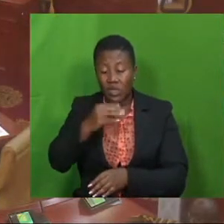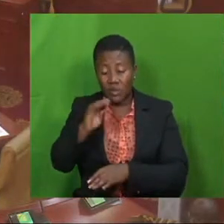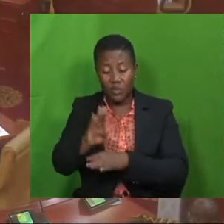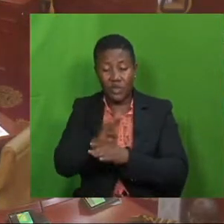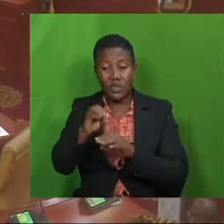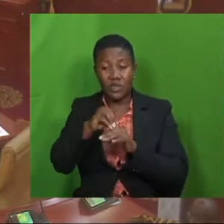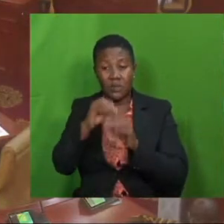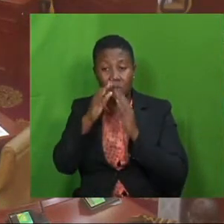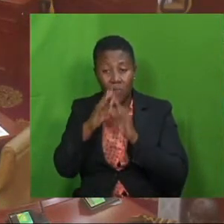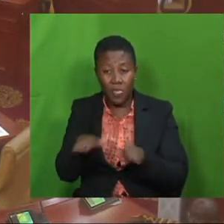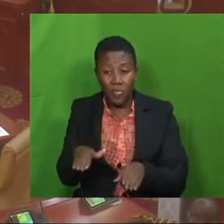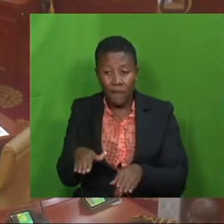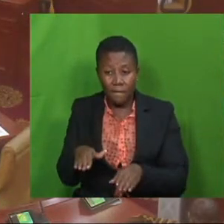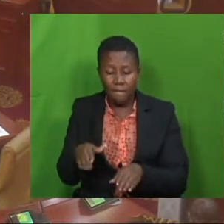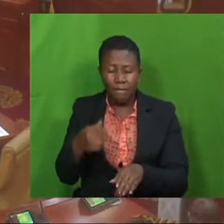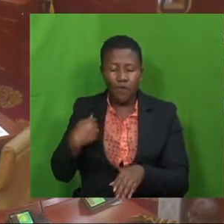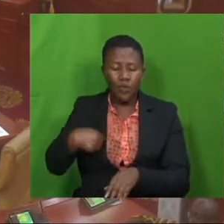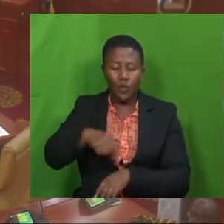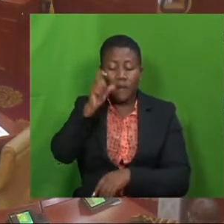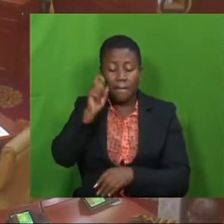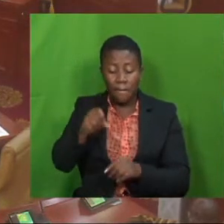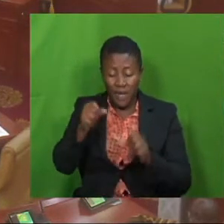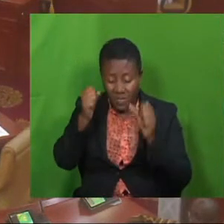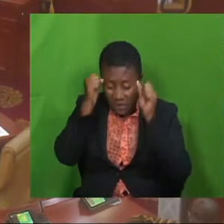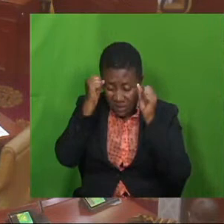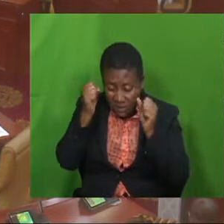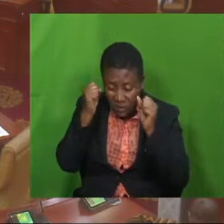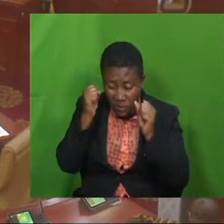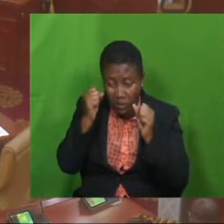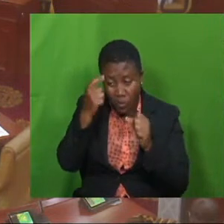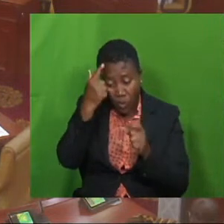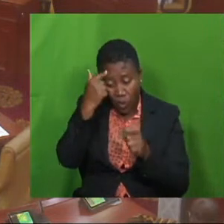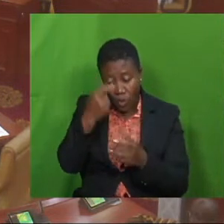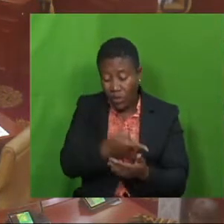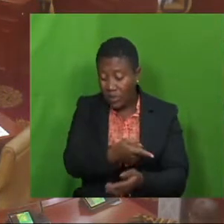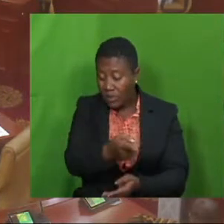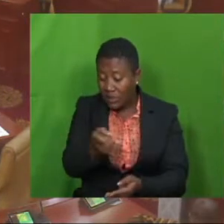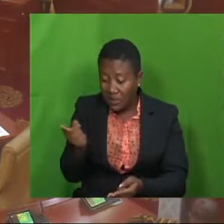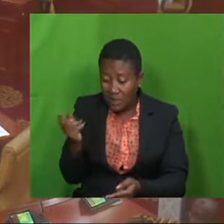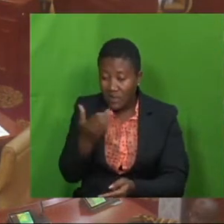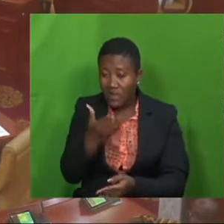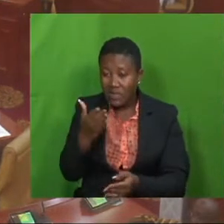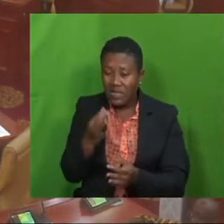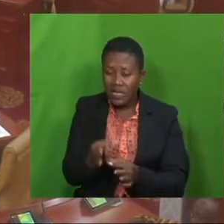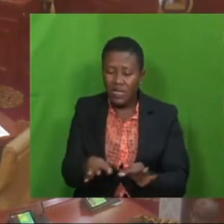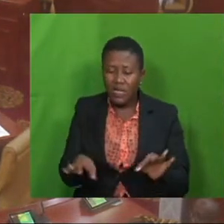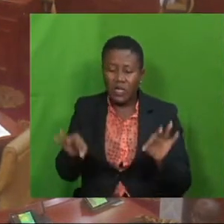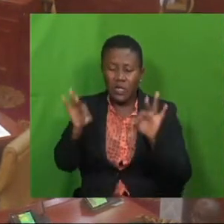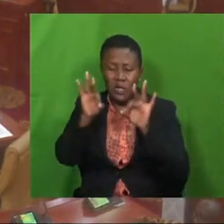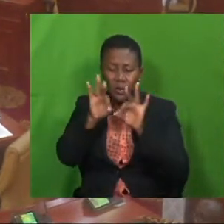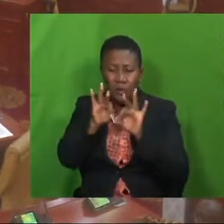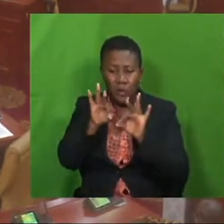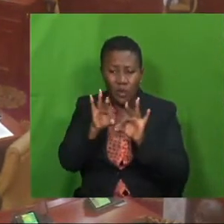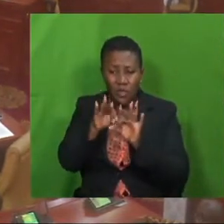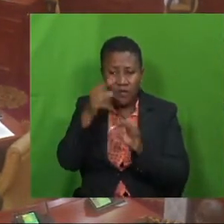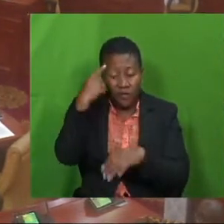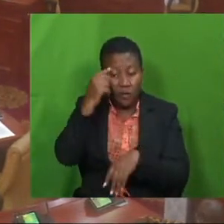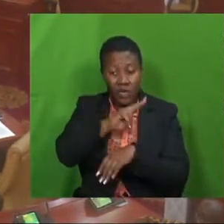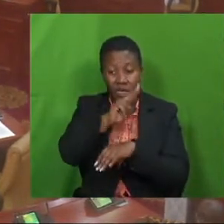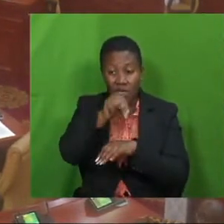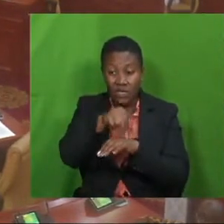These must be taken seriously as they are important building blocks for national development.